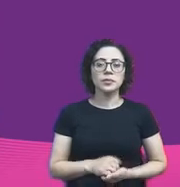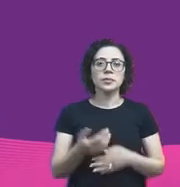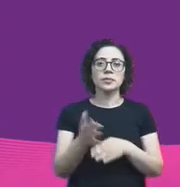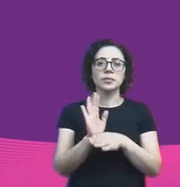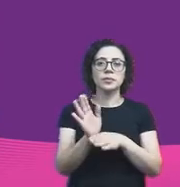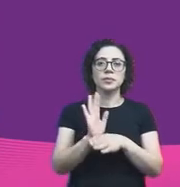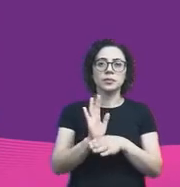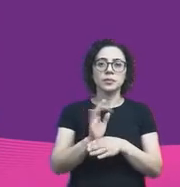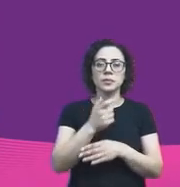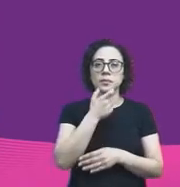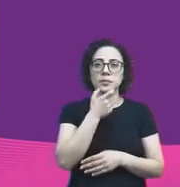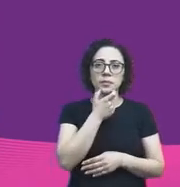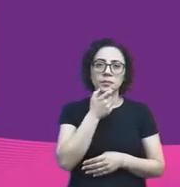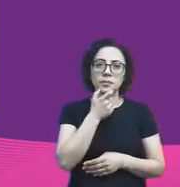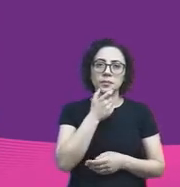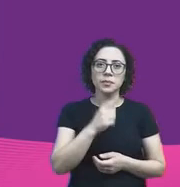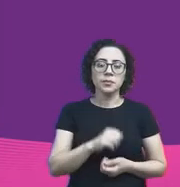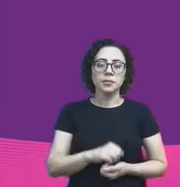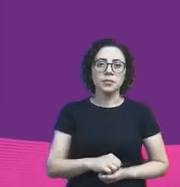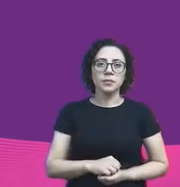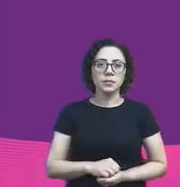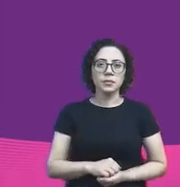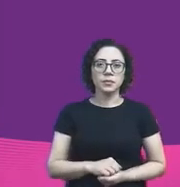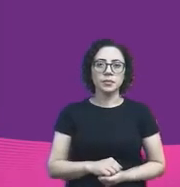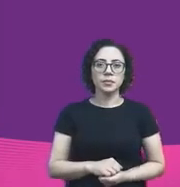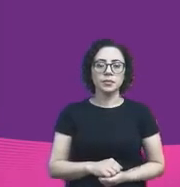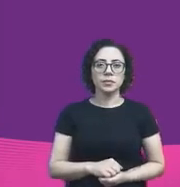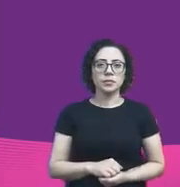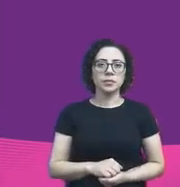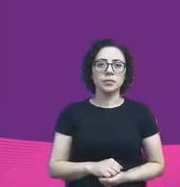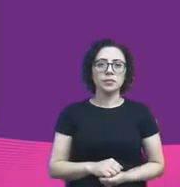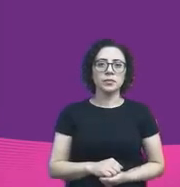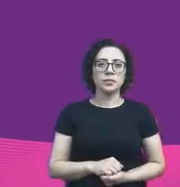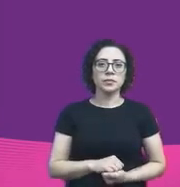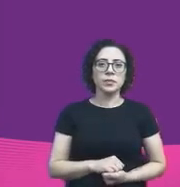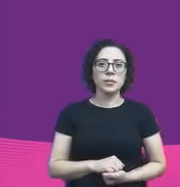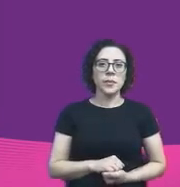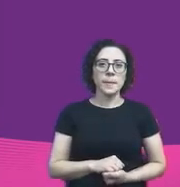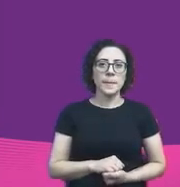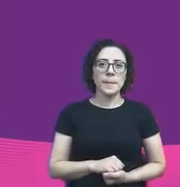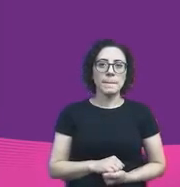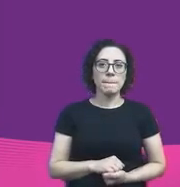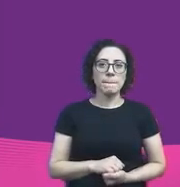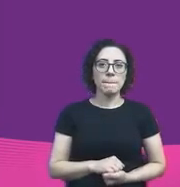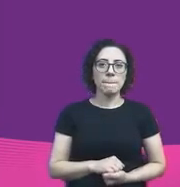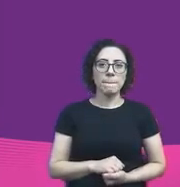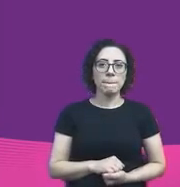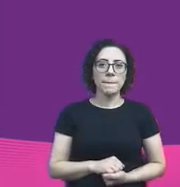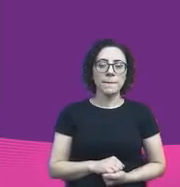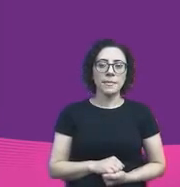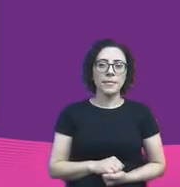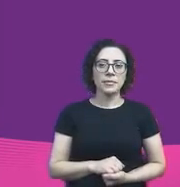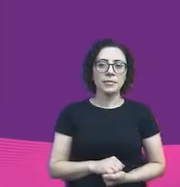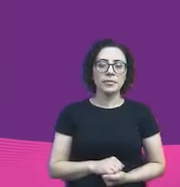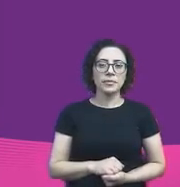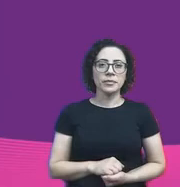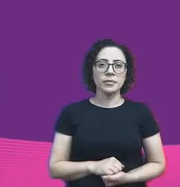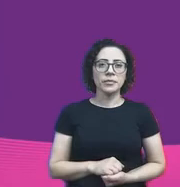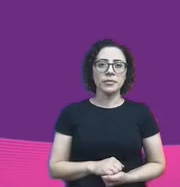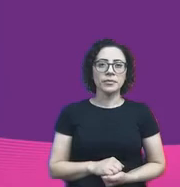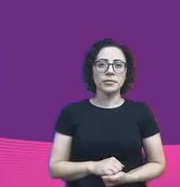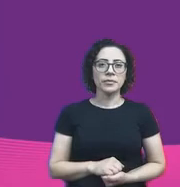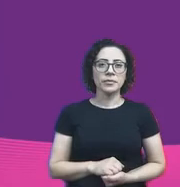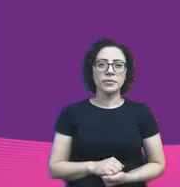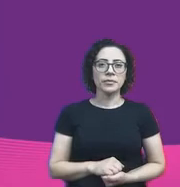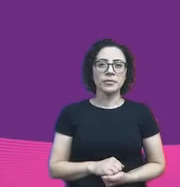I'm going to actually read it for you now, and let's see how long it takes. From the oncologists at the beginning of the consultation,